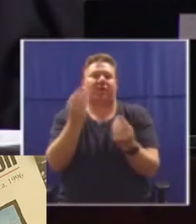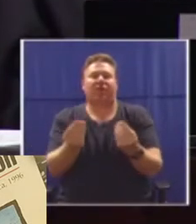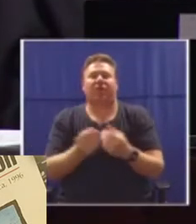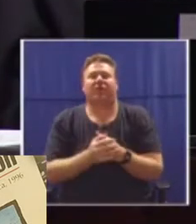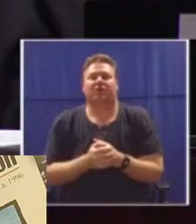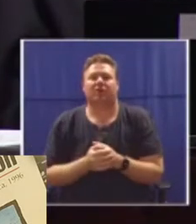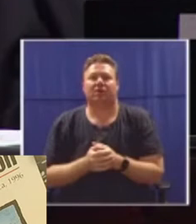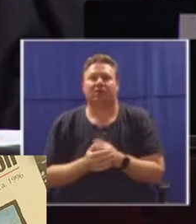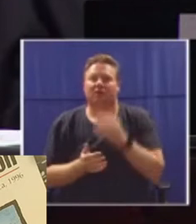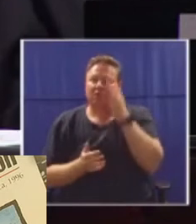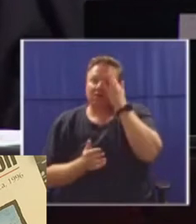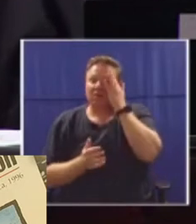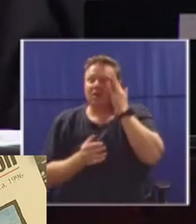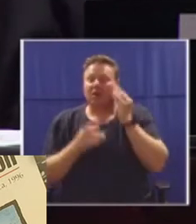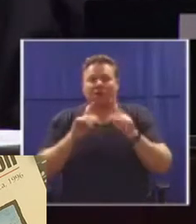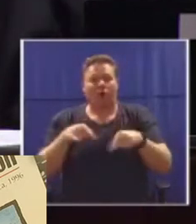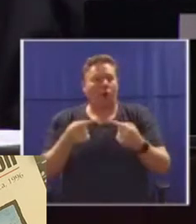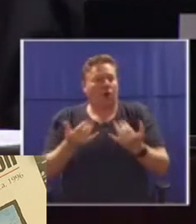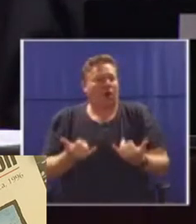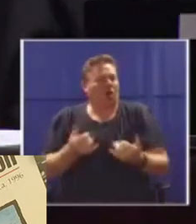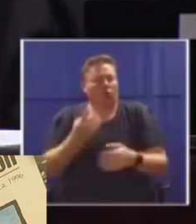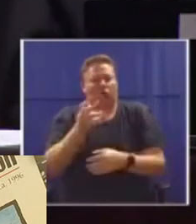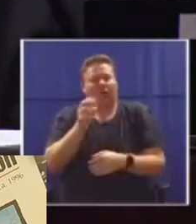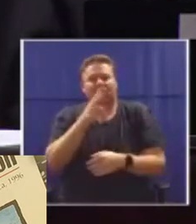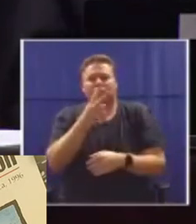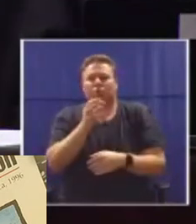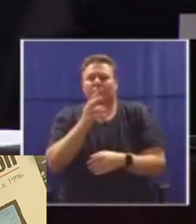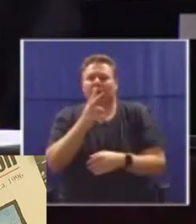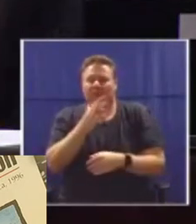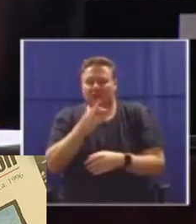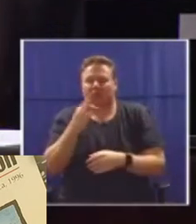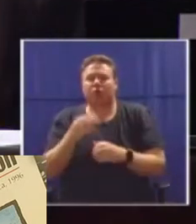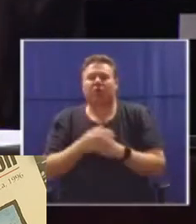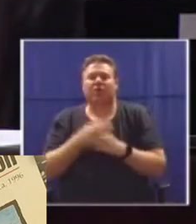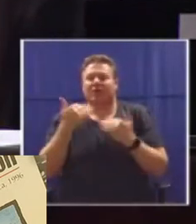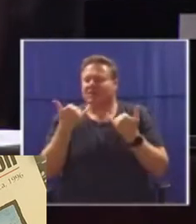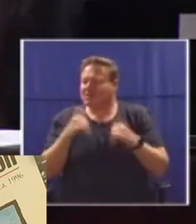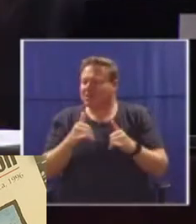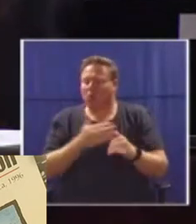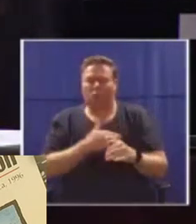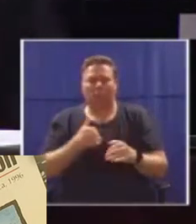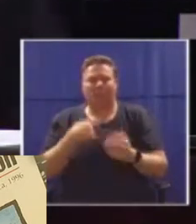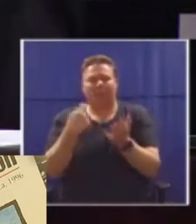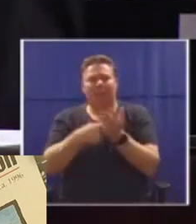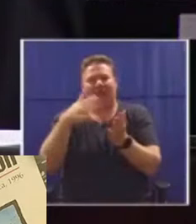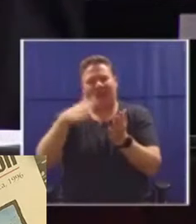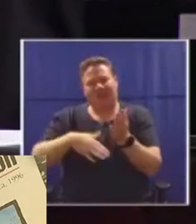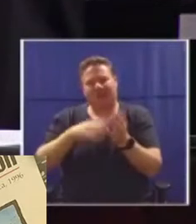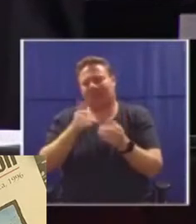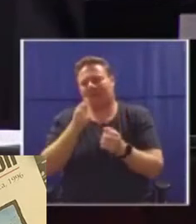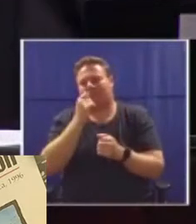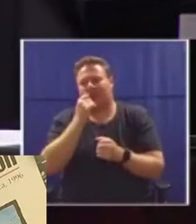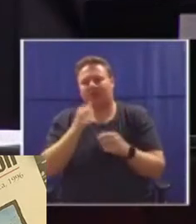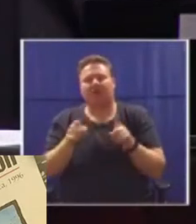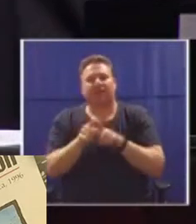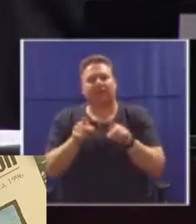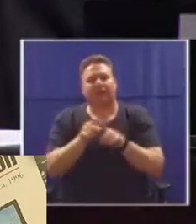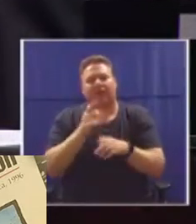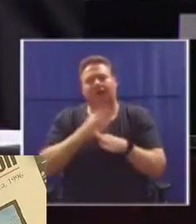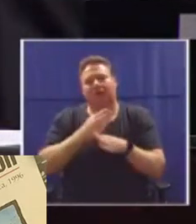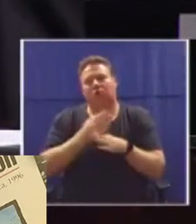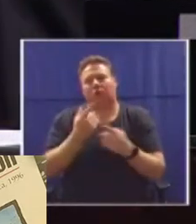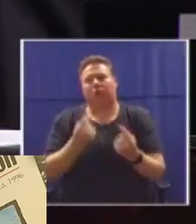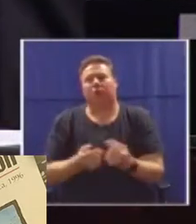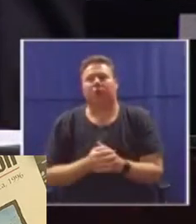It cannot be that in this year of 2023, women are still getting paid less than men for the same jobs that